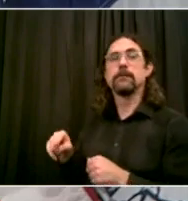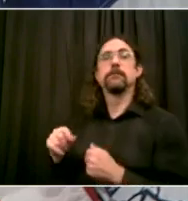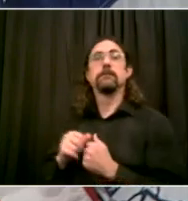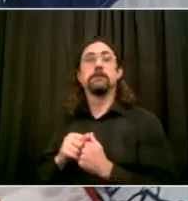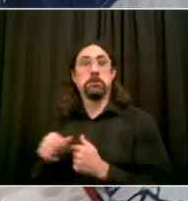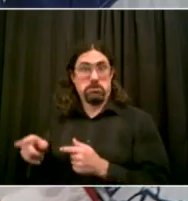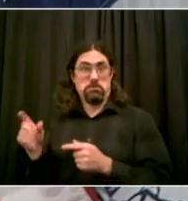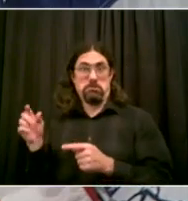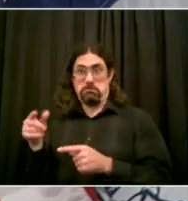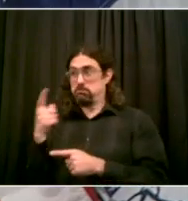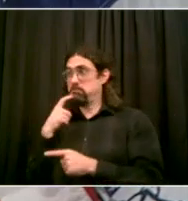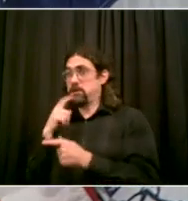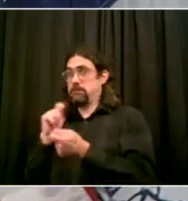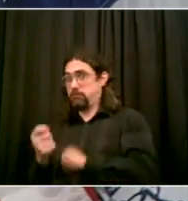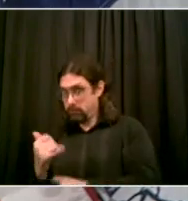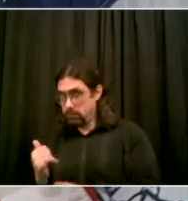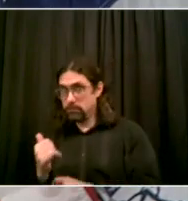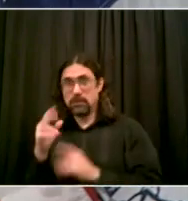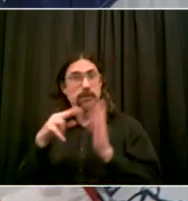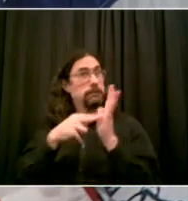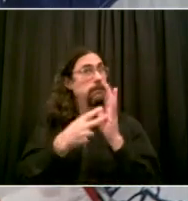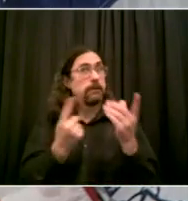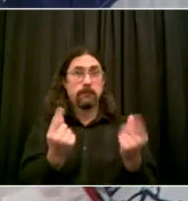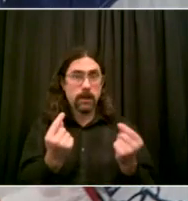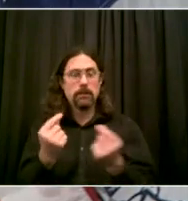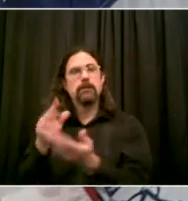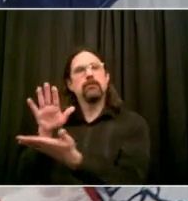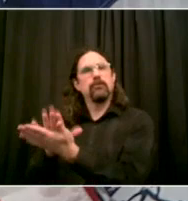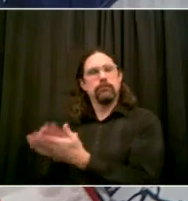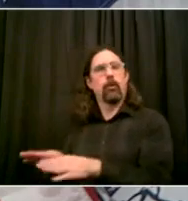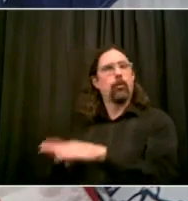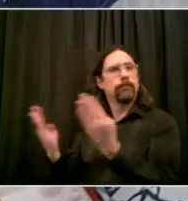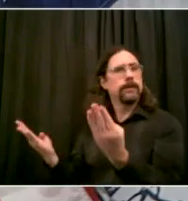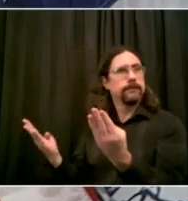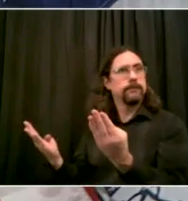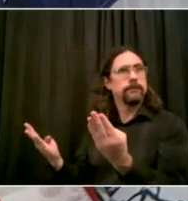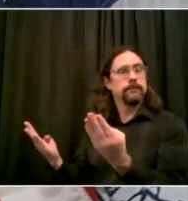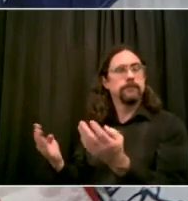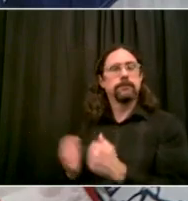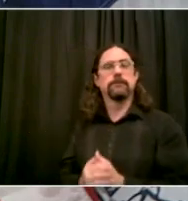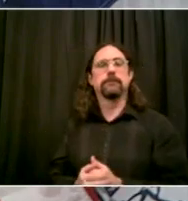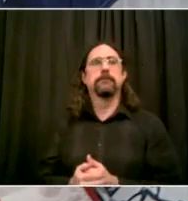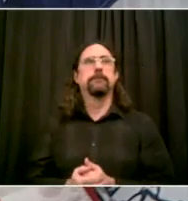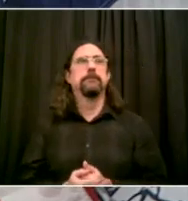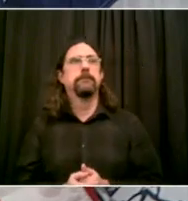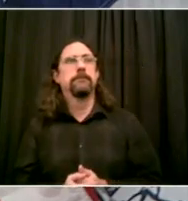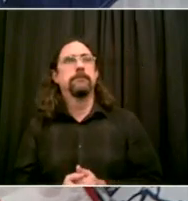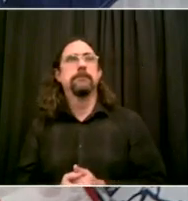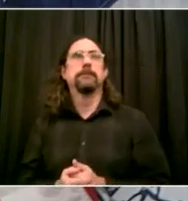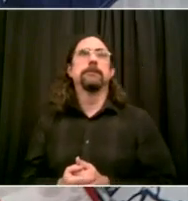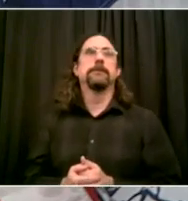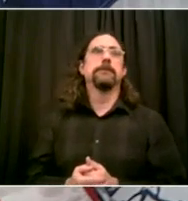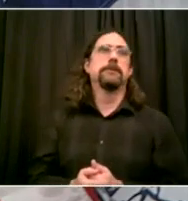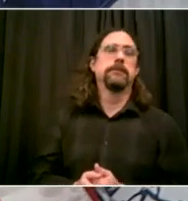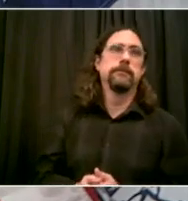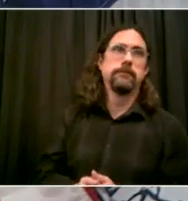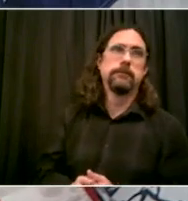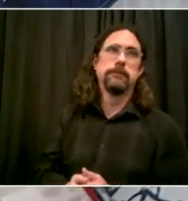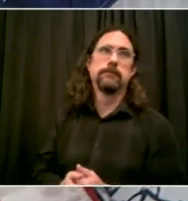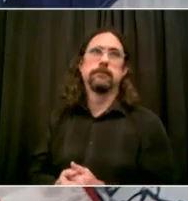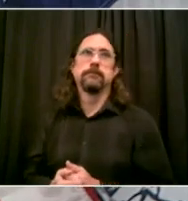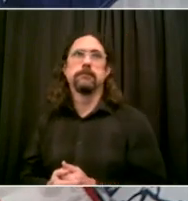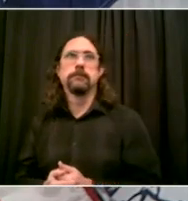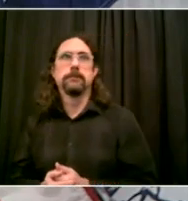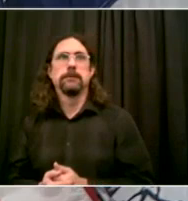plus schools will be opening on Thursday. Okay, everyone, look, as we conclude